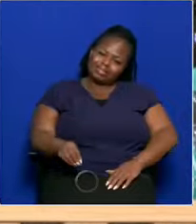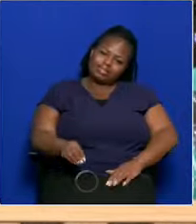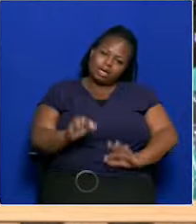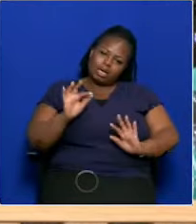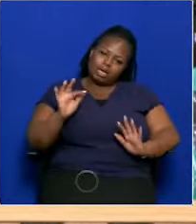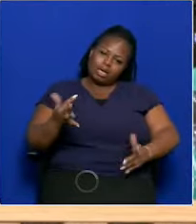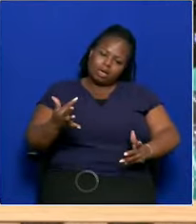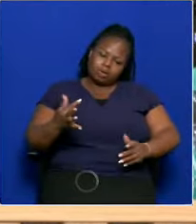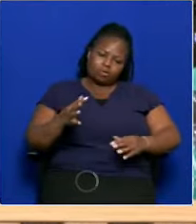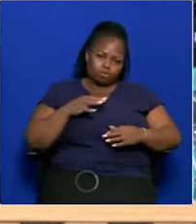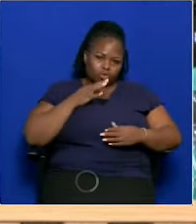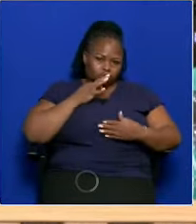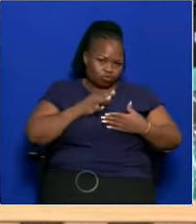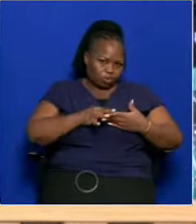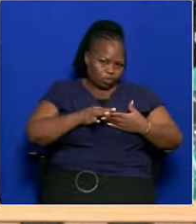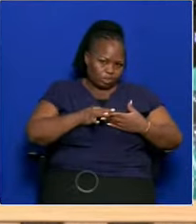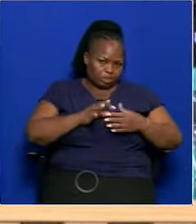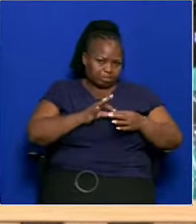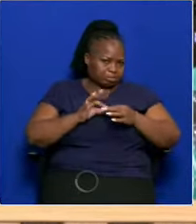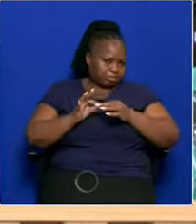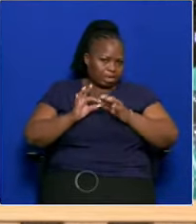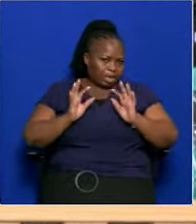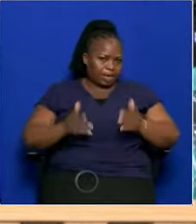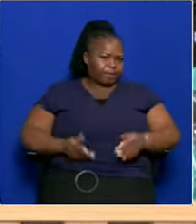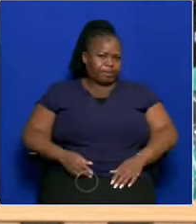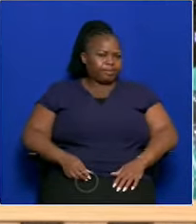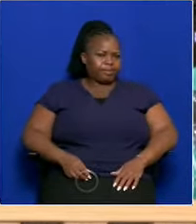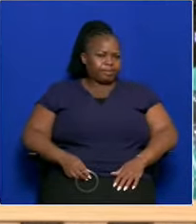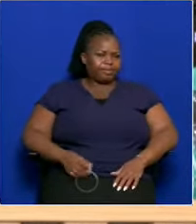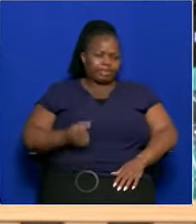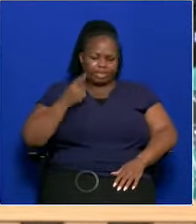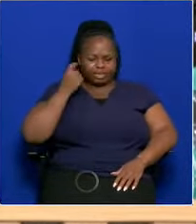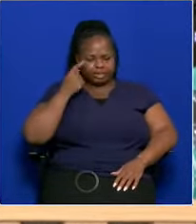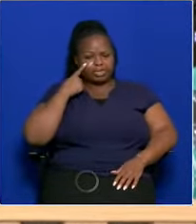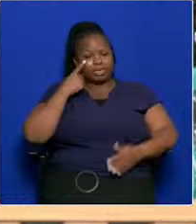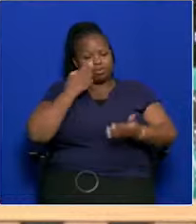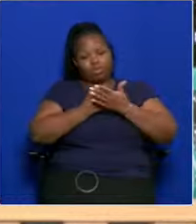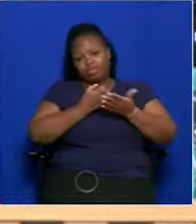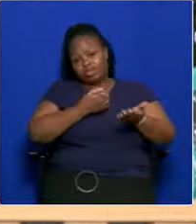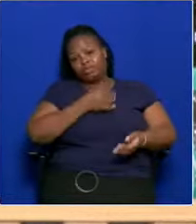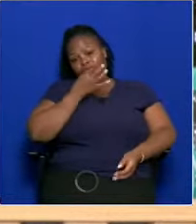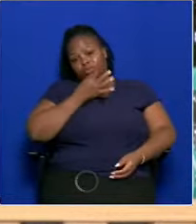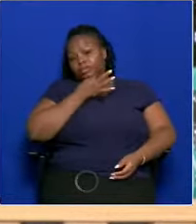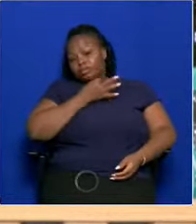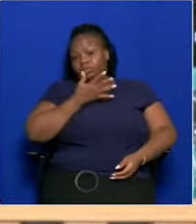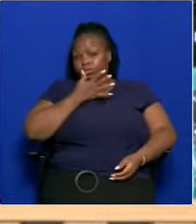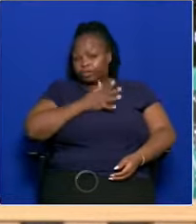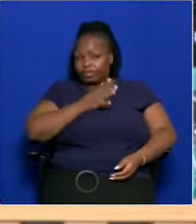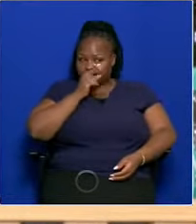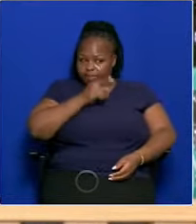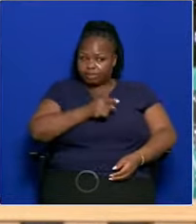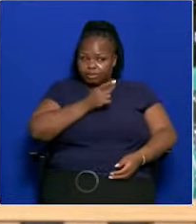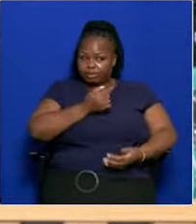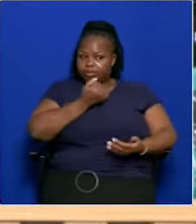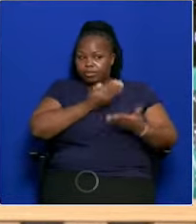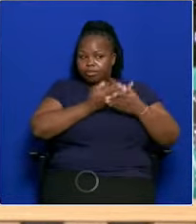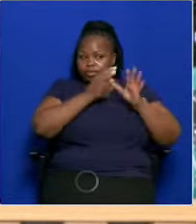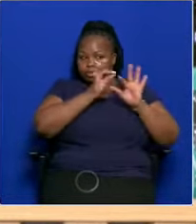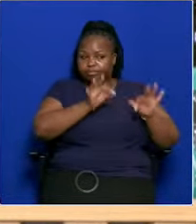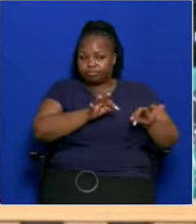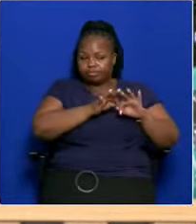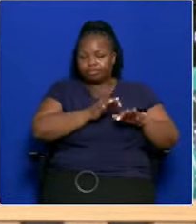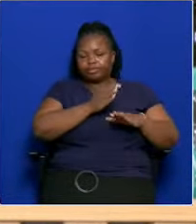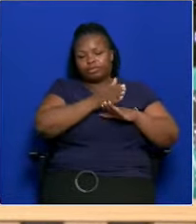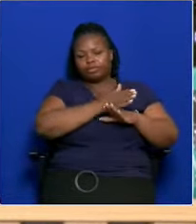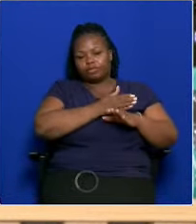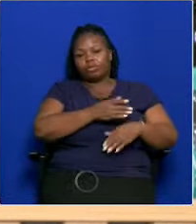request? We understand your evidence that you wanted this form submitted before a